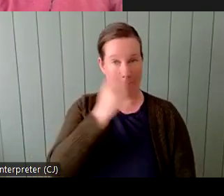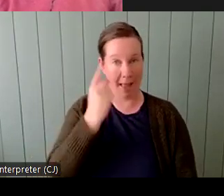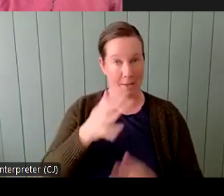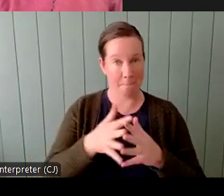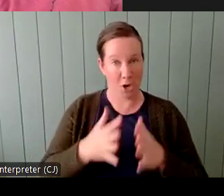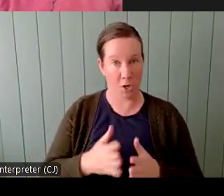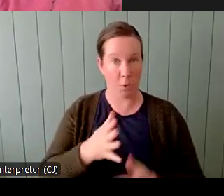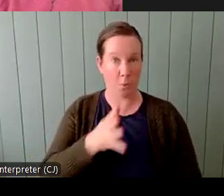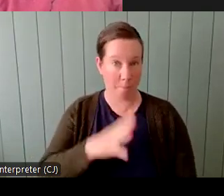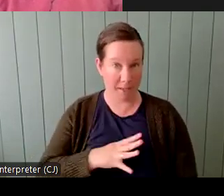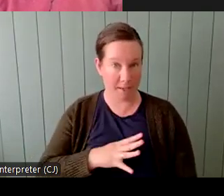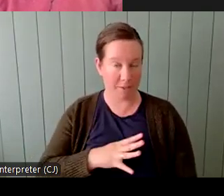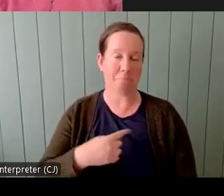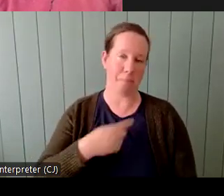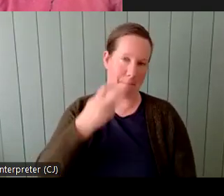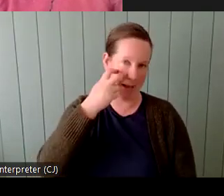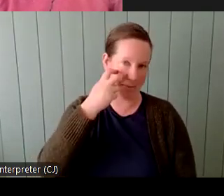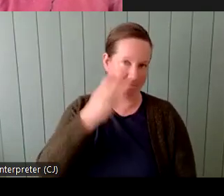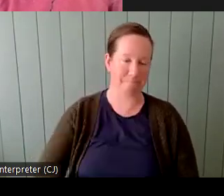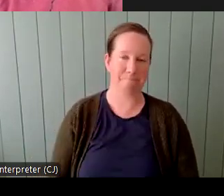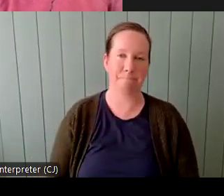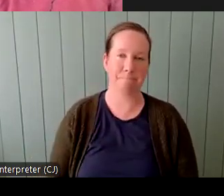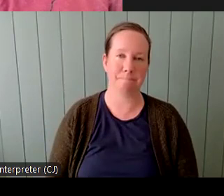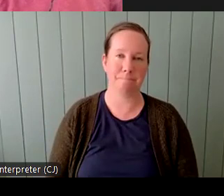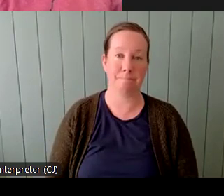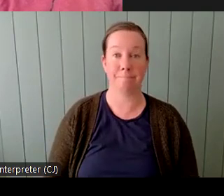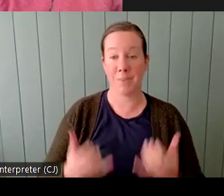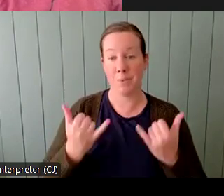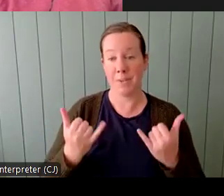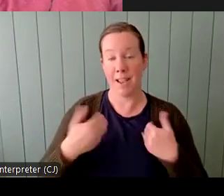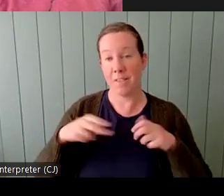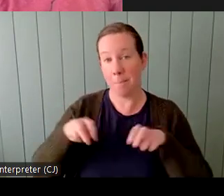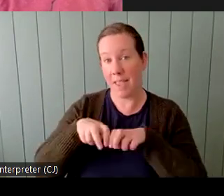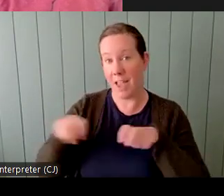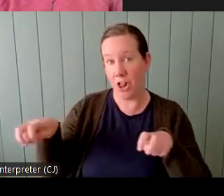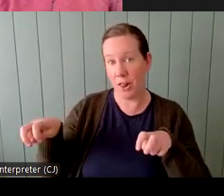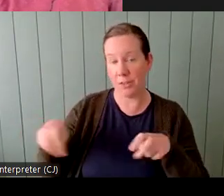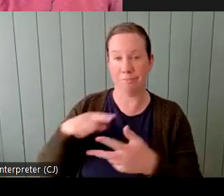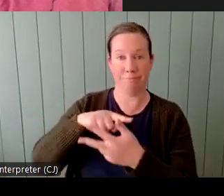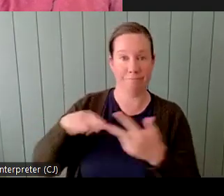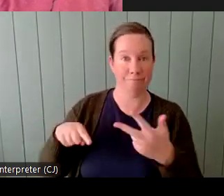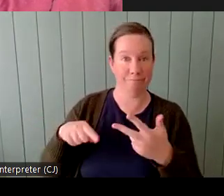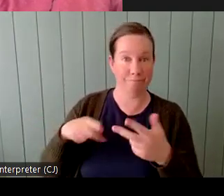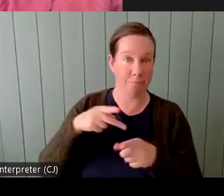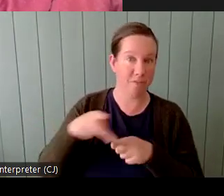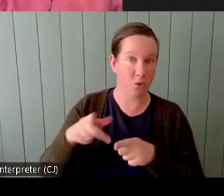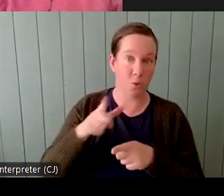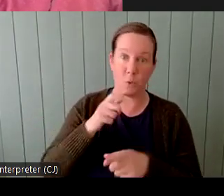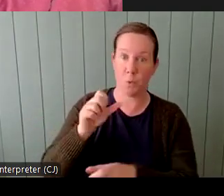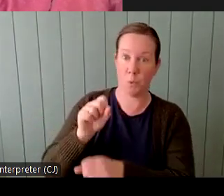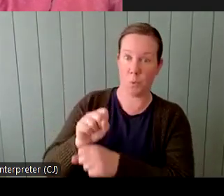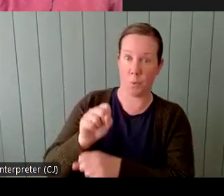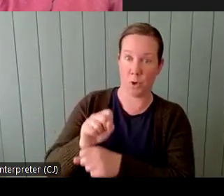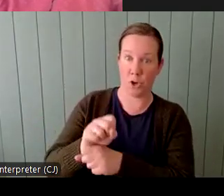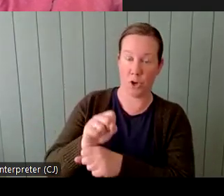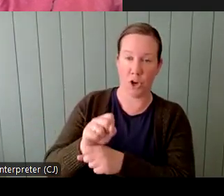is blind. Today, our panelists are three professionals who work